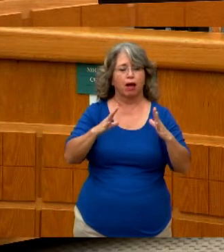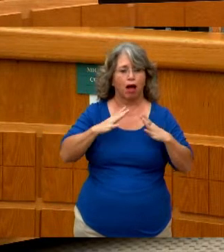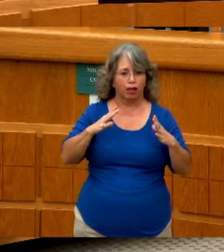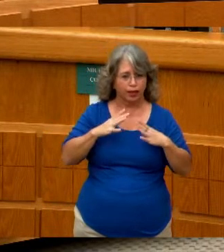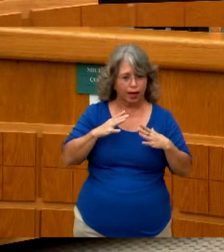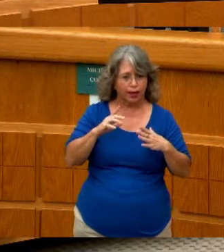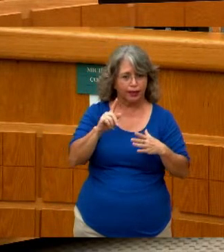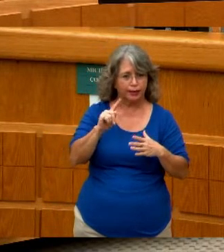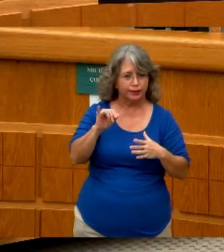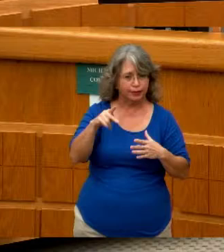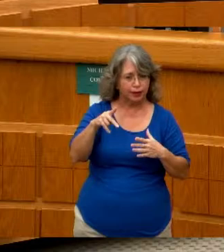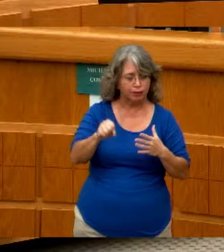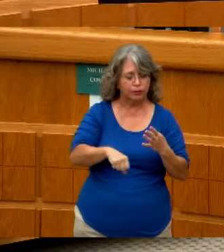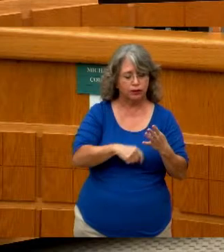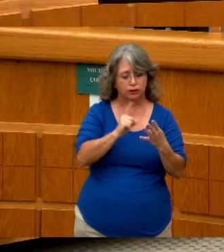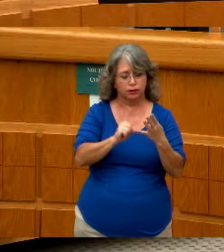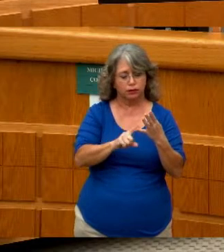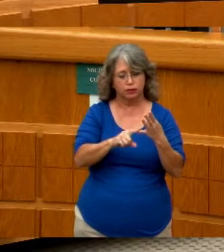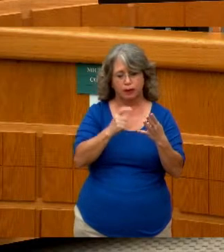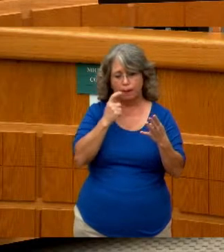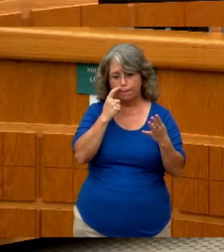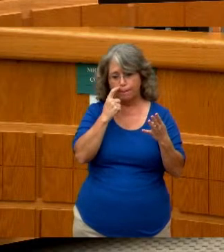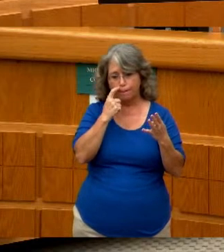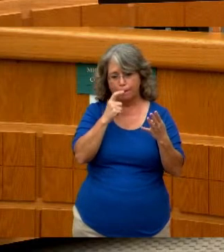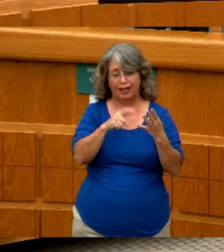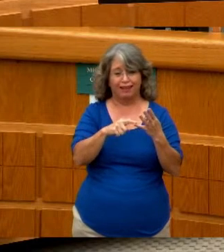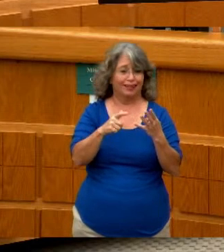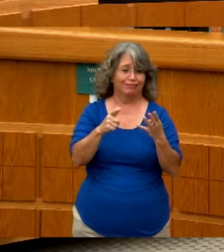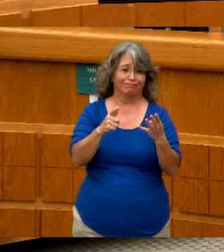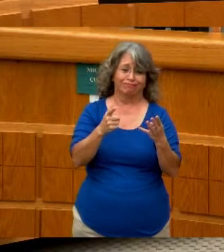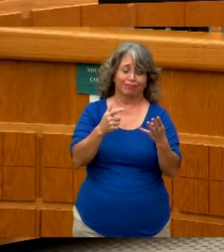provides some really great tips. And then we'll end off